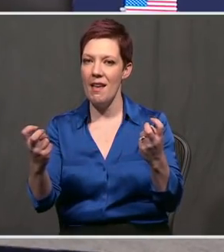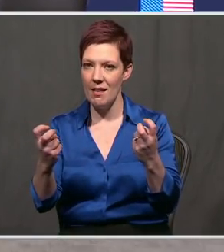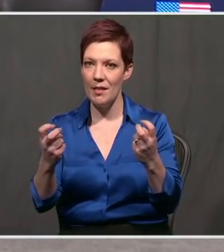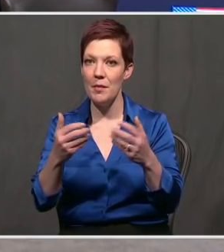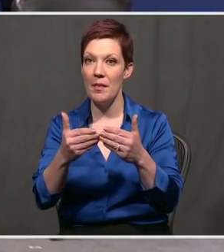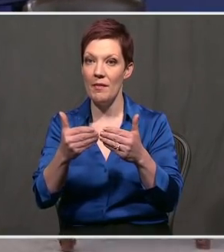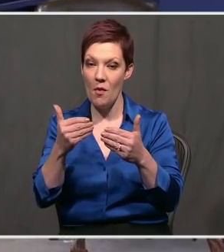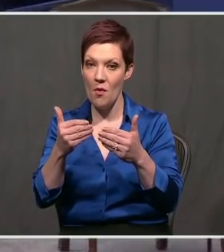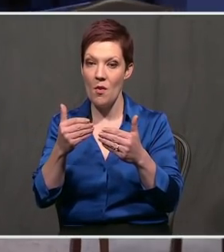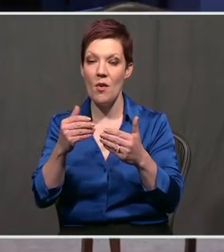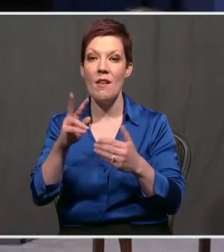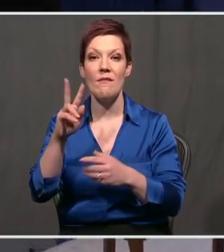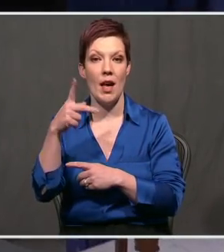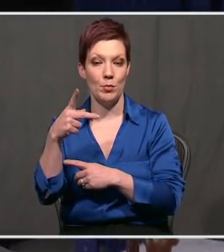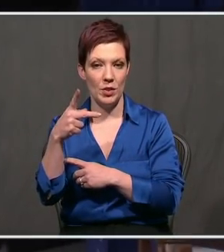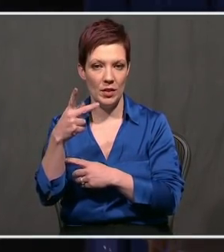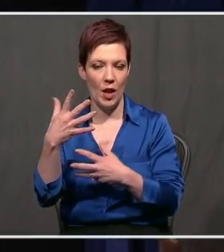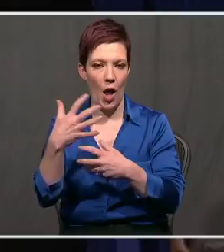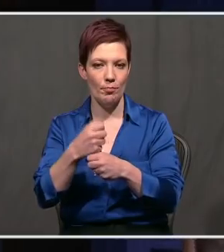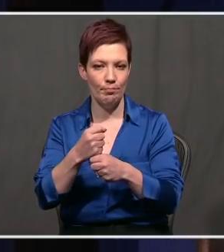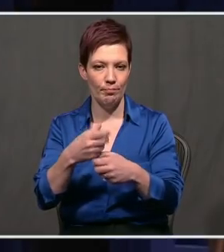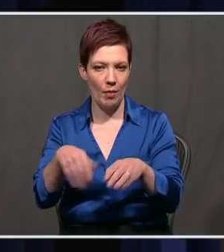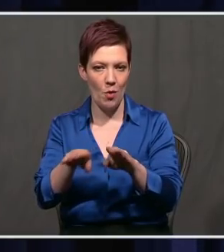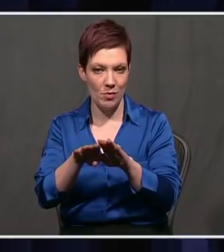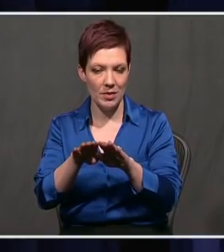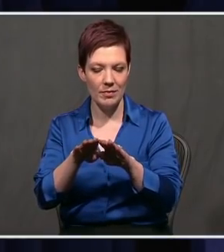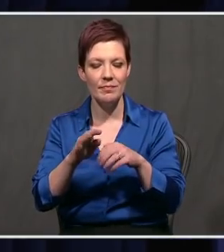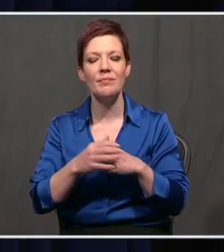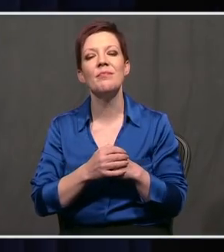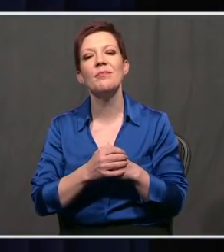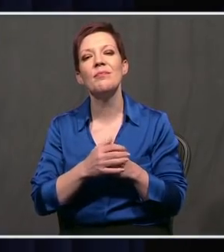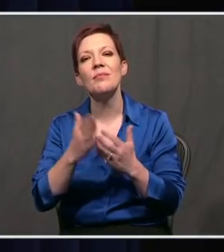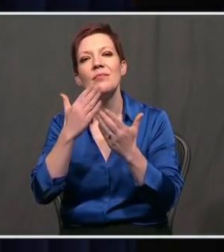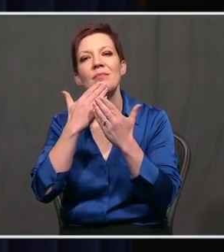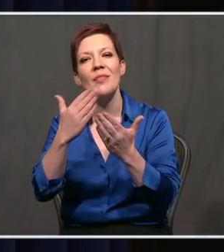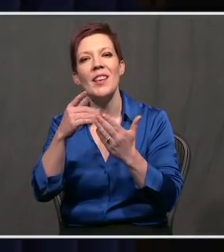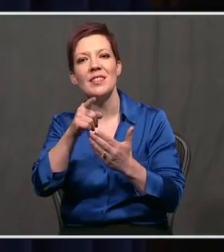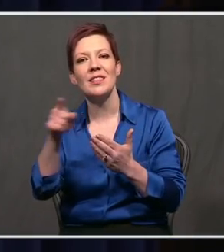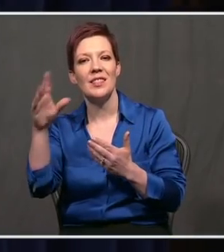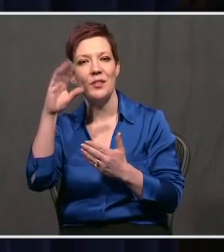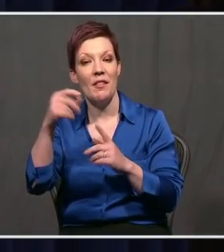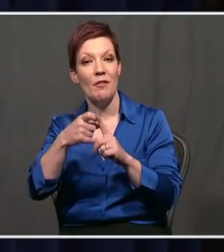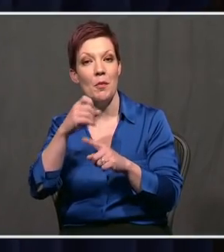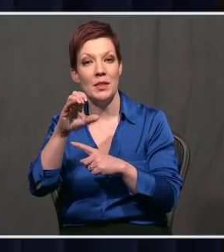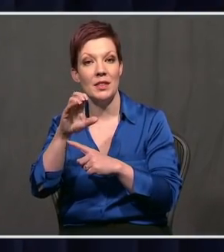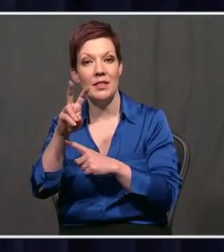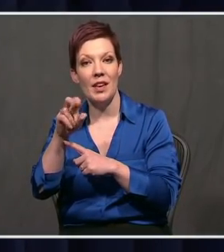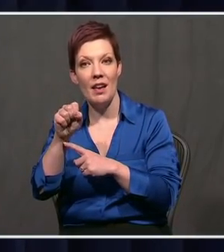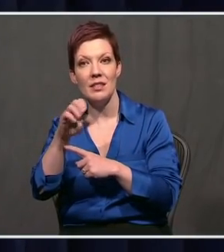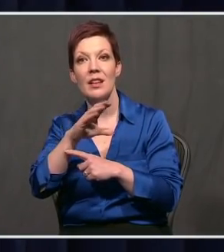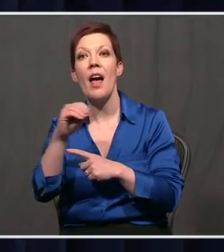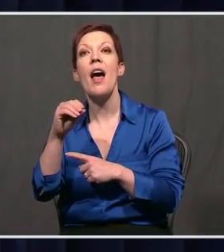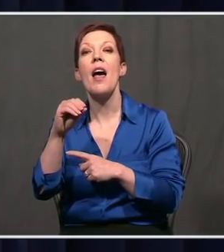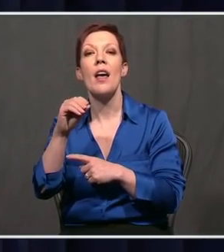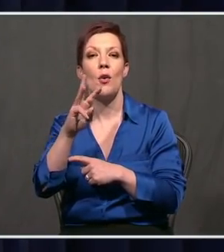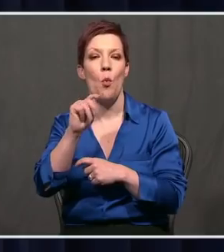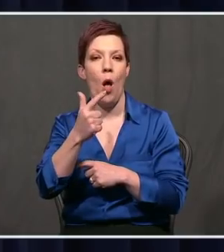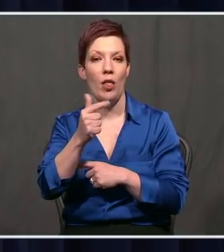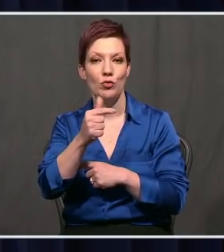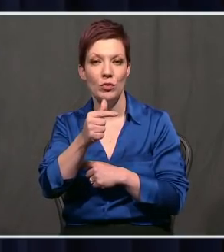Vice President sums things up. Let's thank these gentlemen, though, from CVS and Walgreens. As we said, two